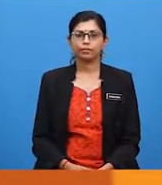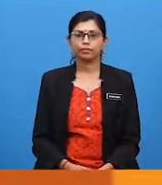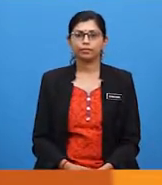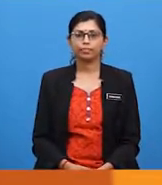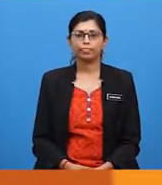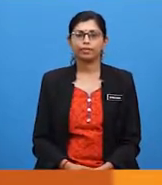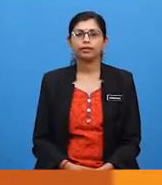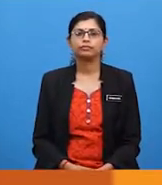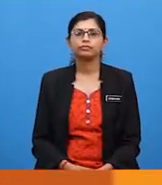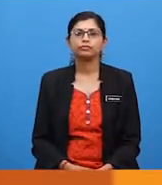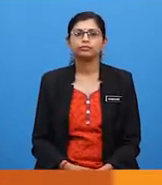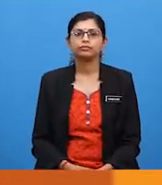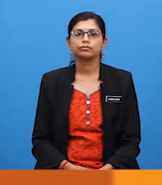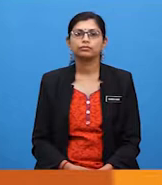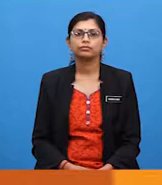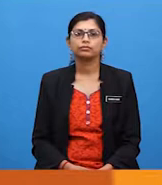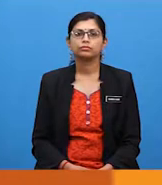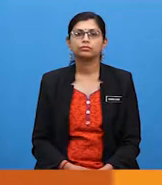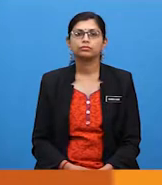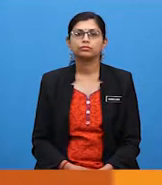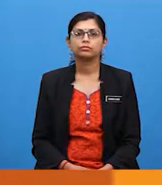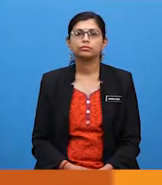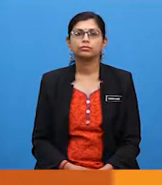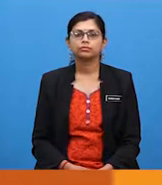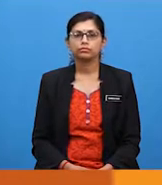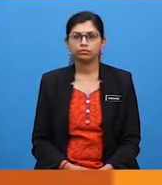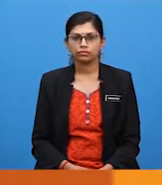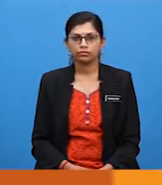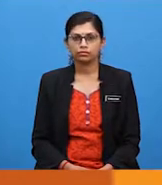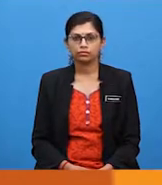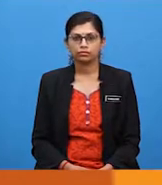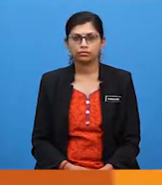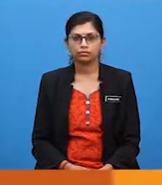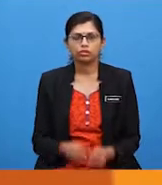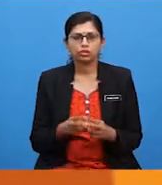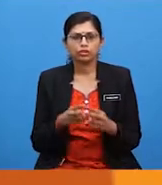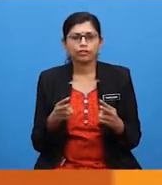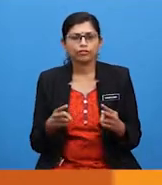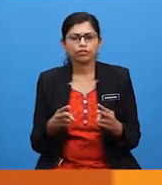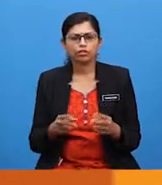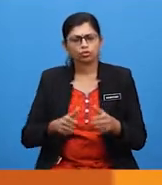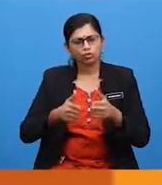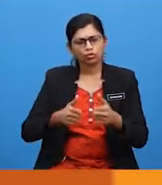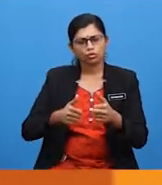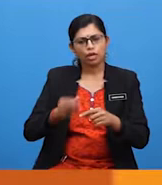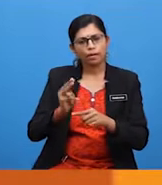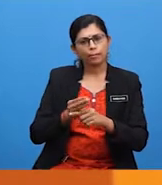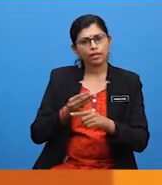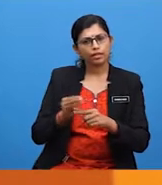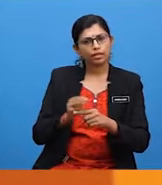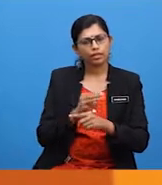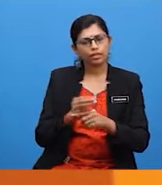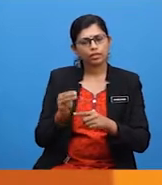a very effective method to practice. stating reasons and examples would